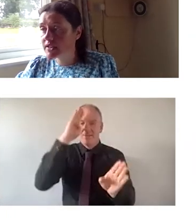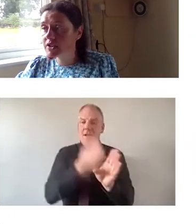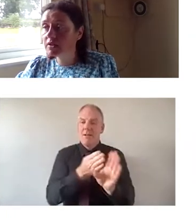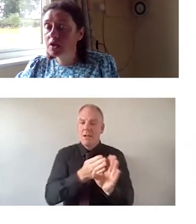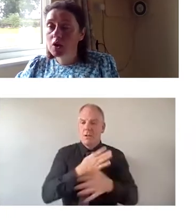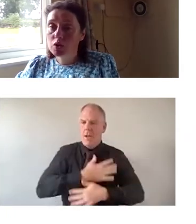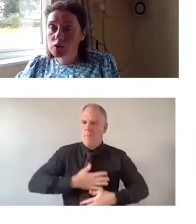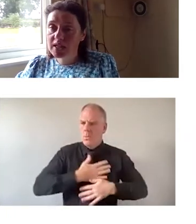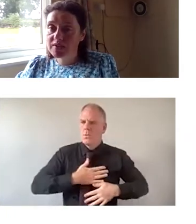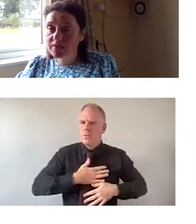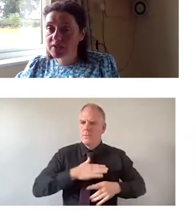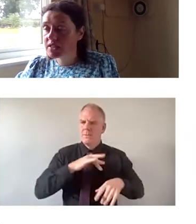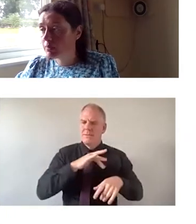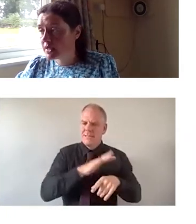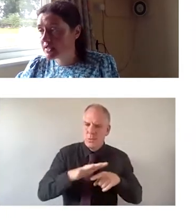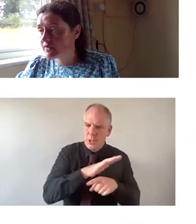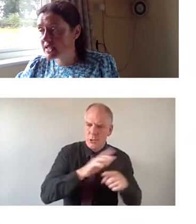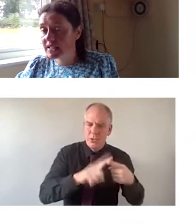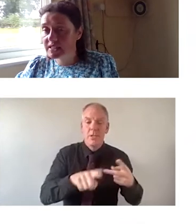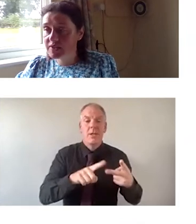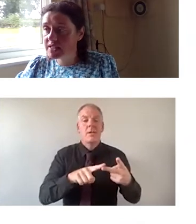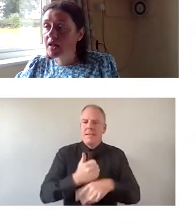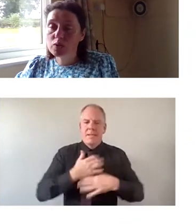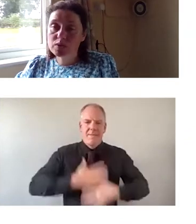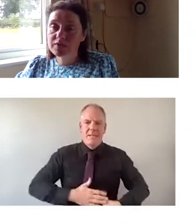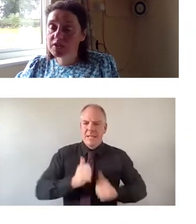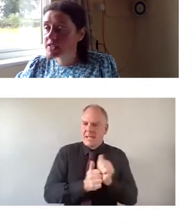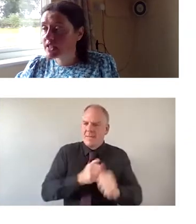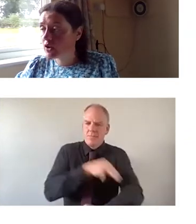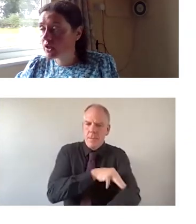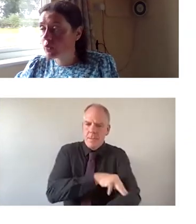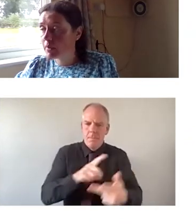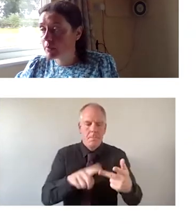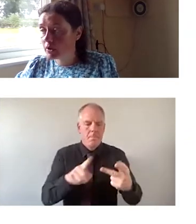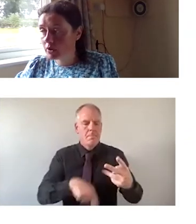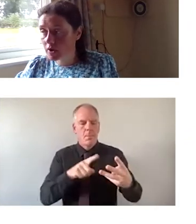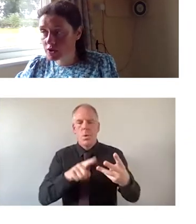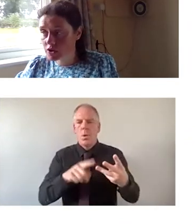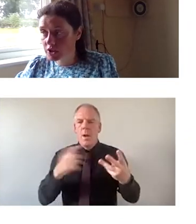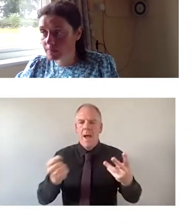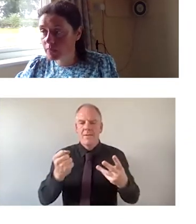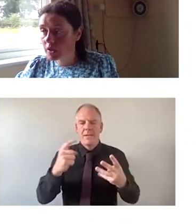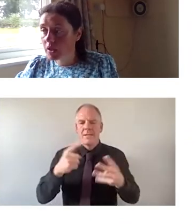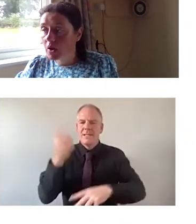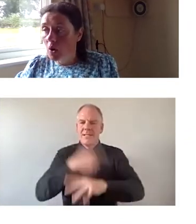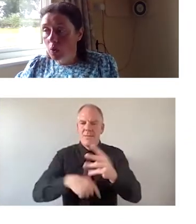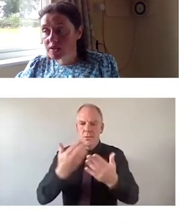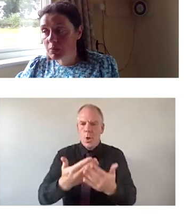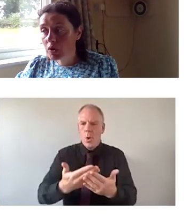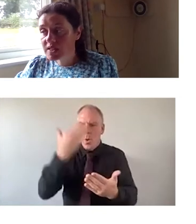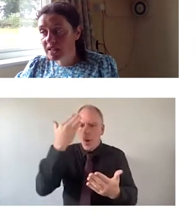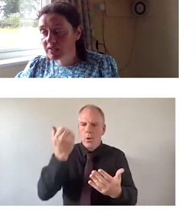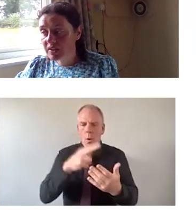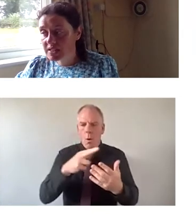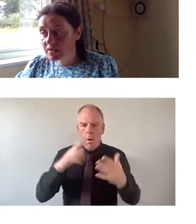emotional condition, those that have difficulty with basic physical activity, and those with difficulty in learning, remembering, or concentration. Whereas